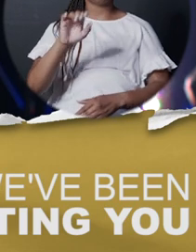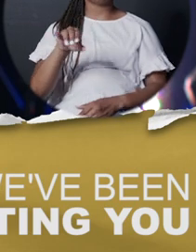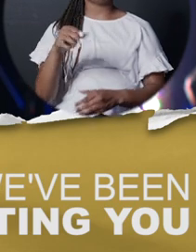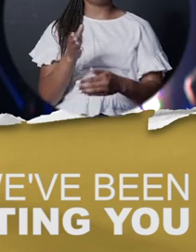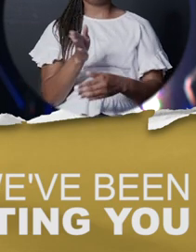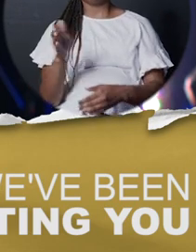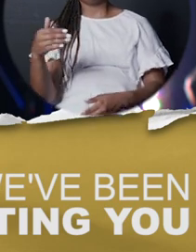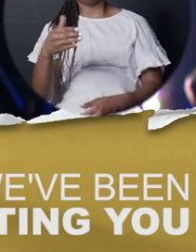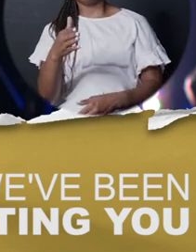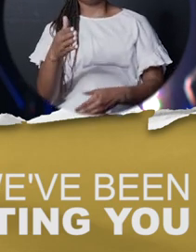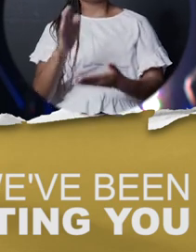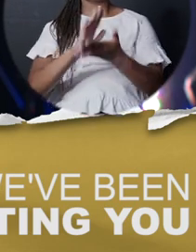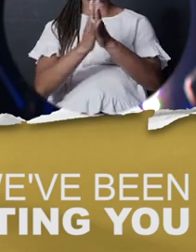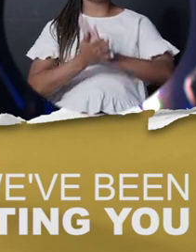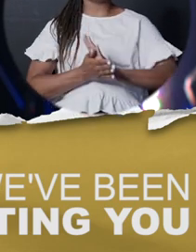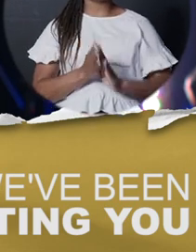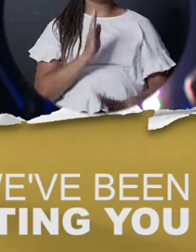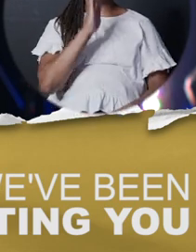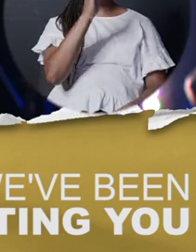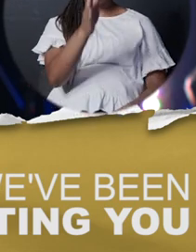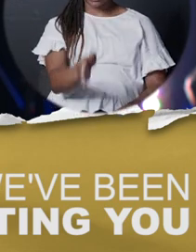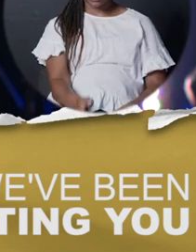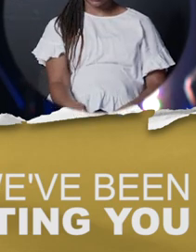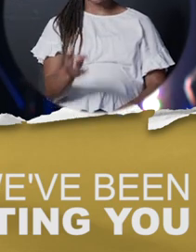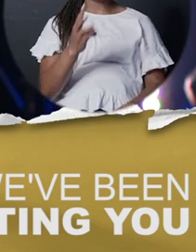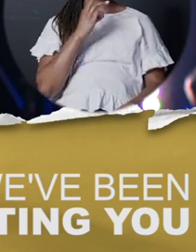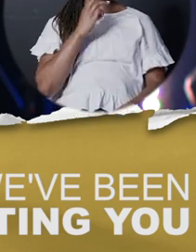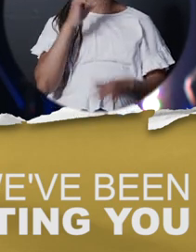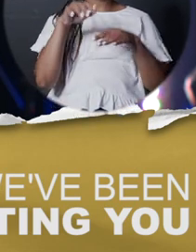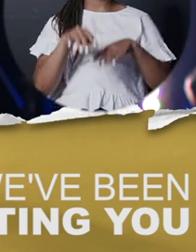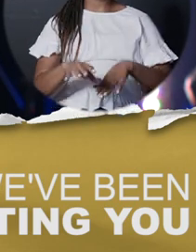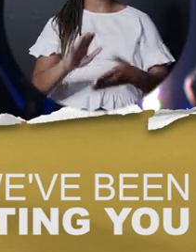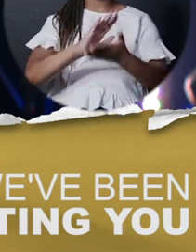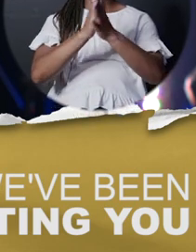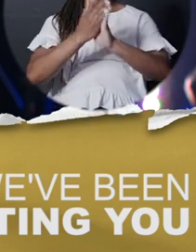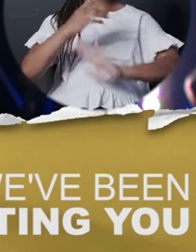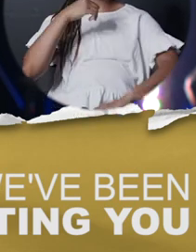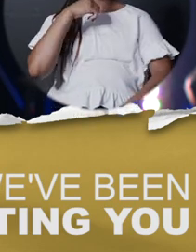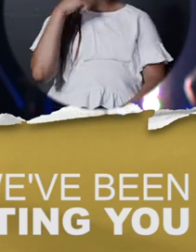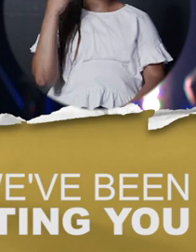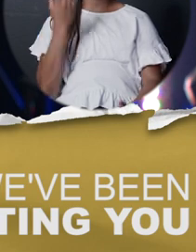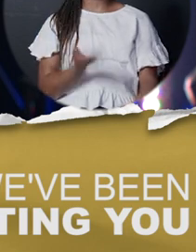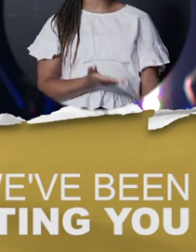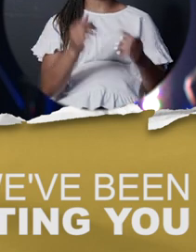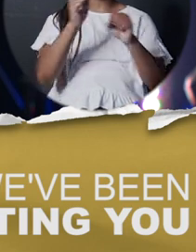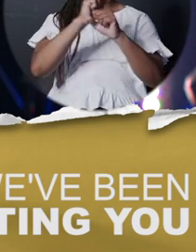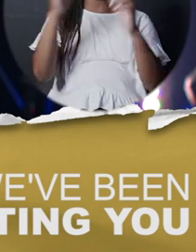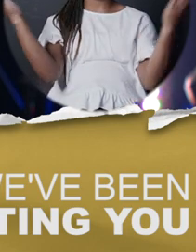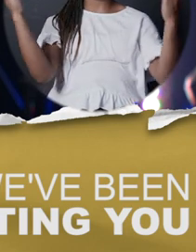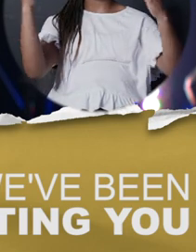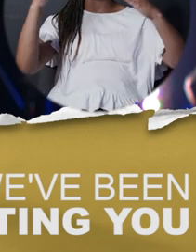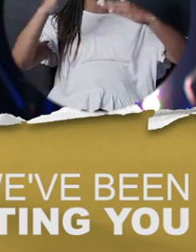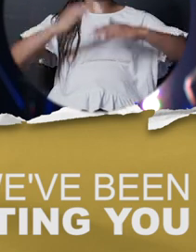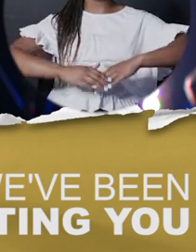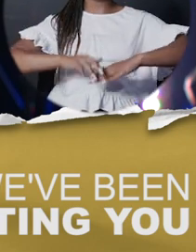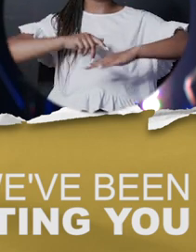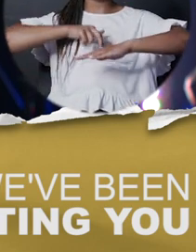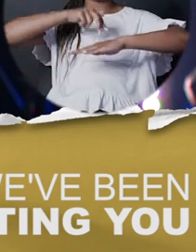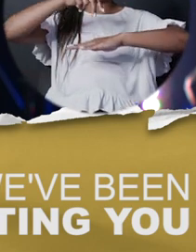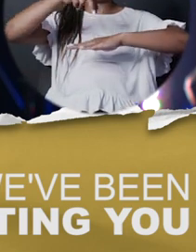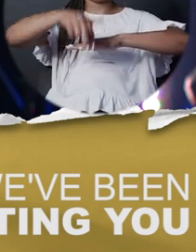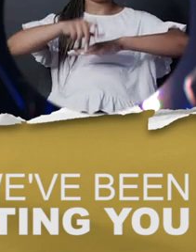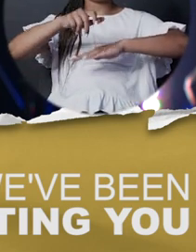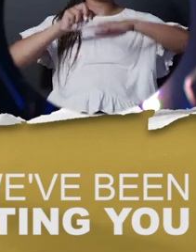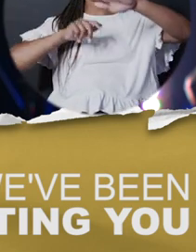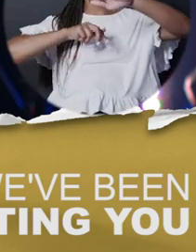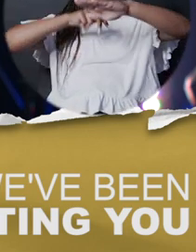God's about to make your crooked places straight. He's about to make rivers and deserts. He's about to bring your mountains down so you